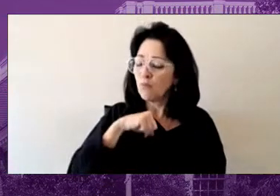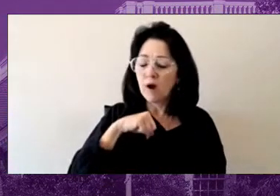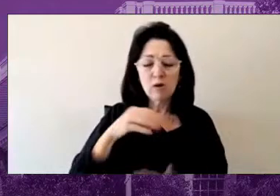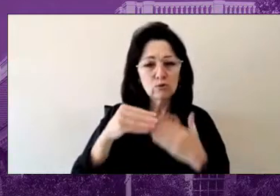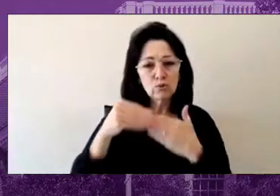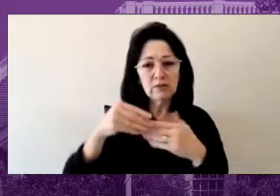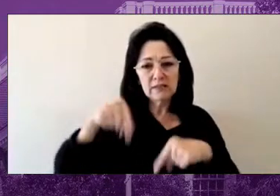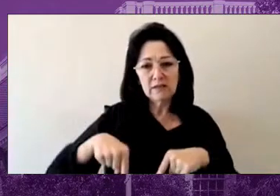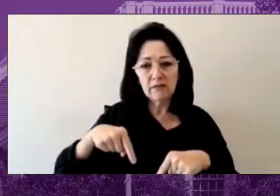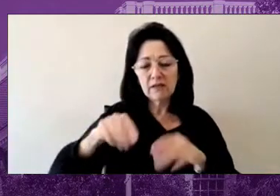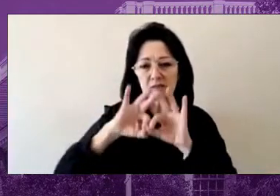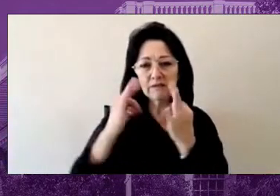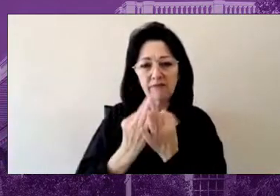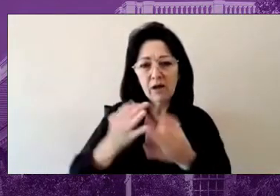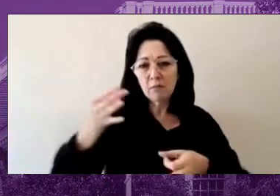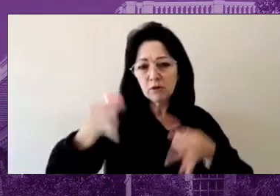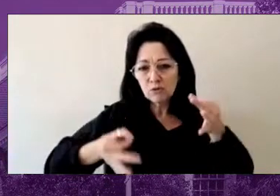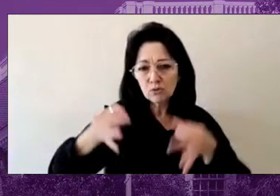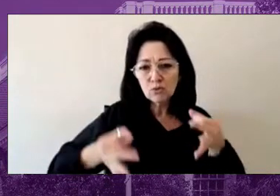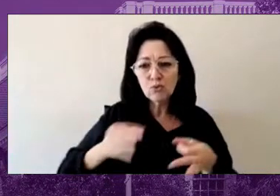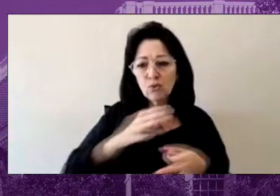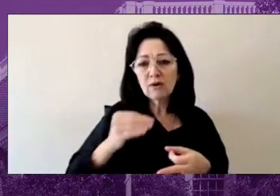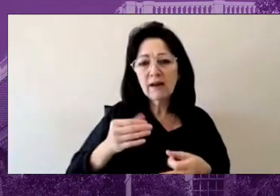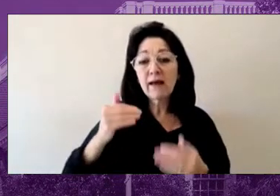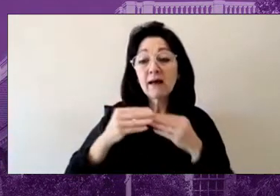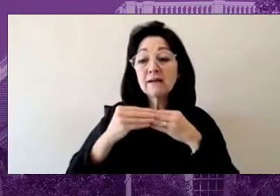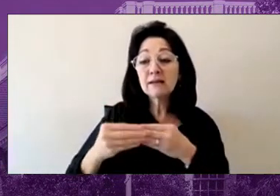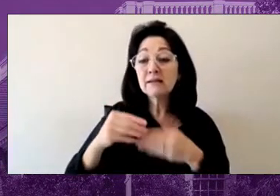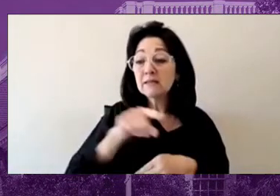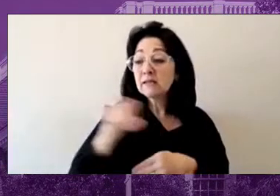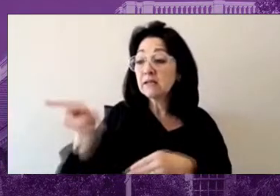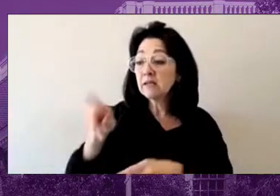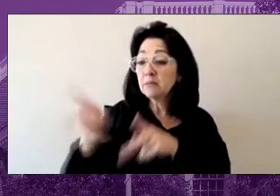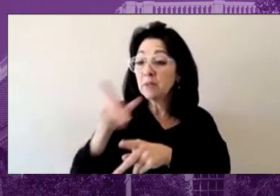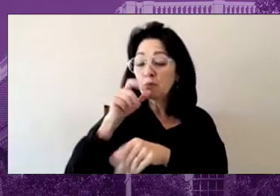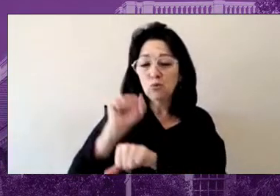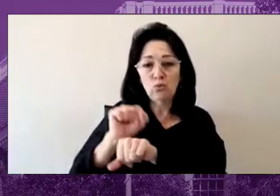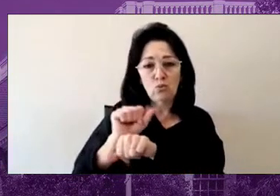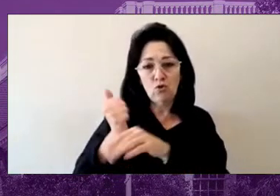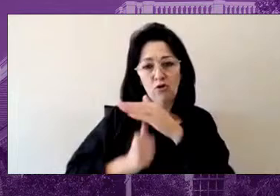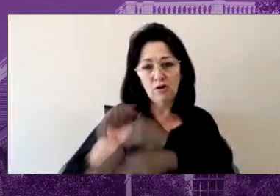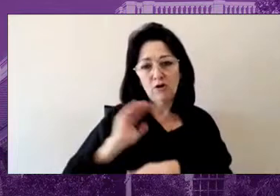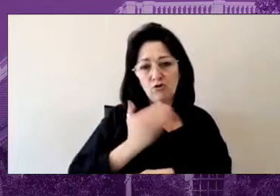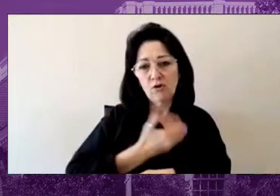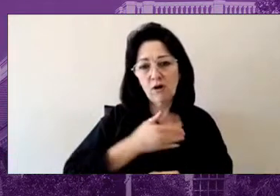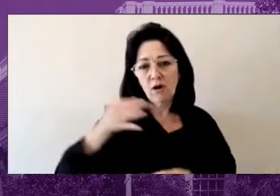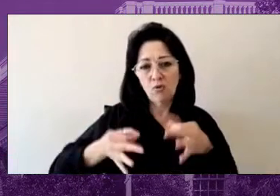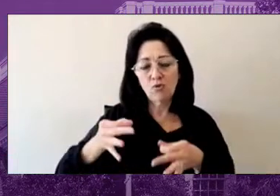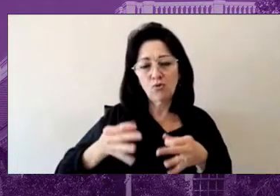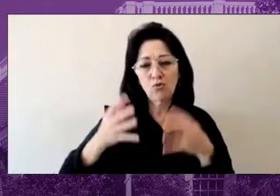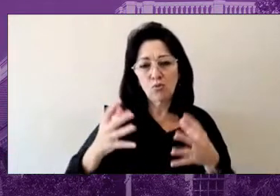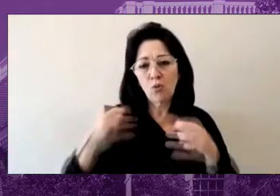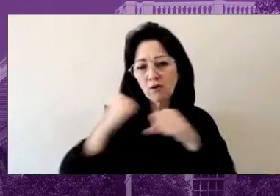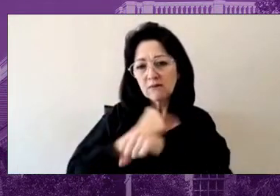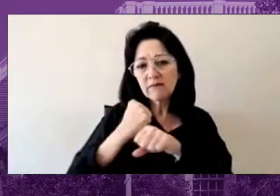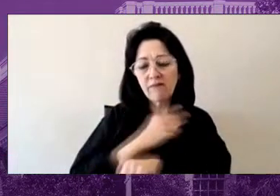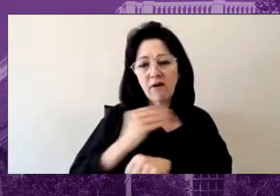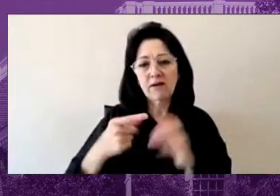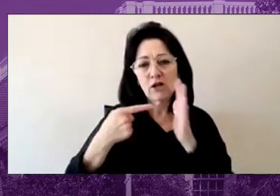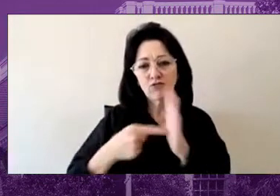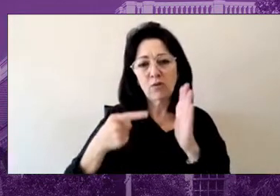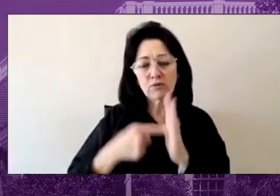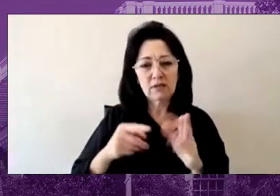extraordinary efforts of the people who come to work every day to fight and represent the citizens of Delaware. So thank